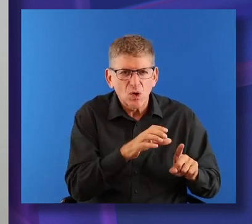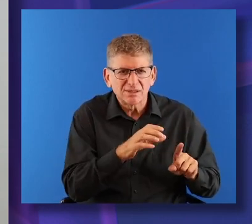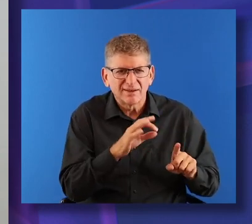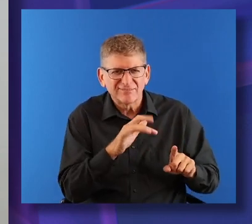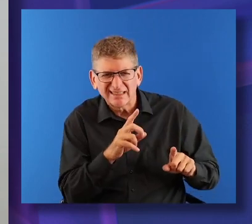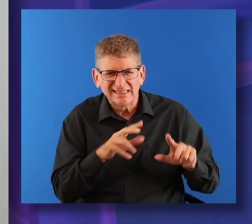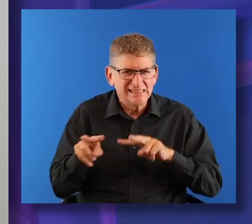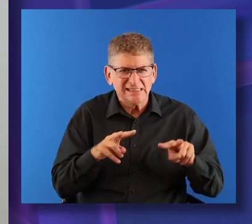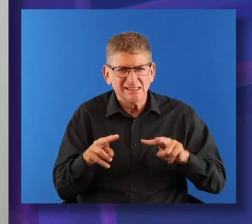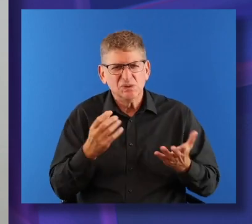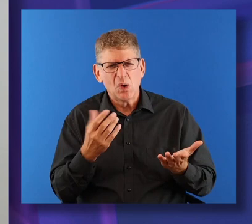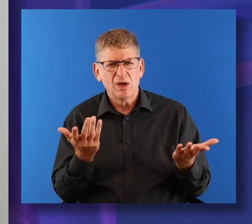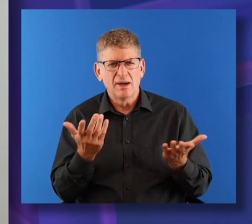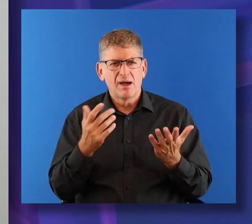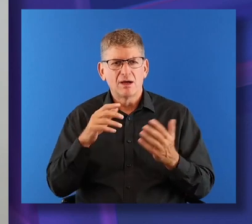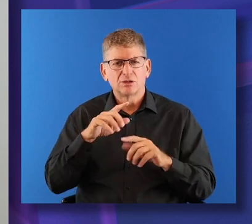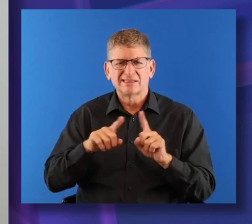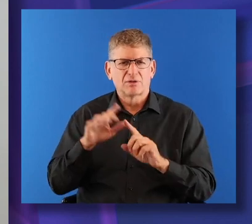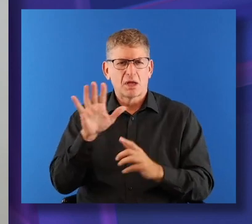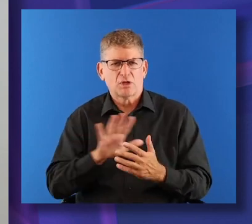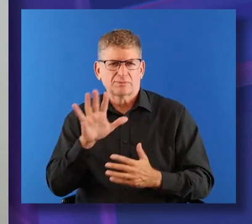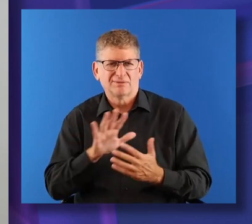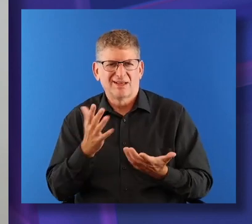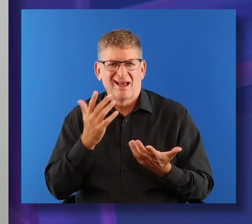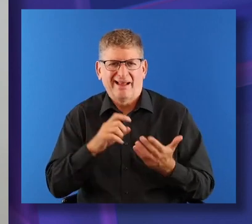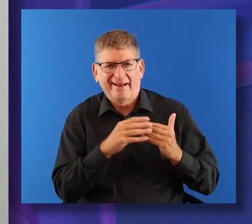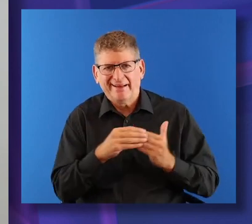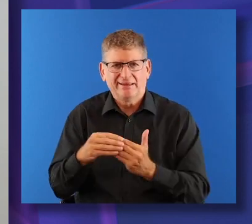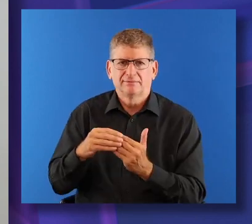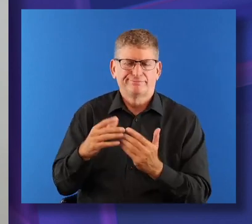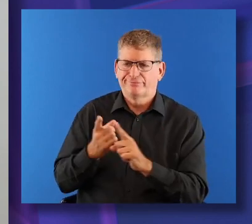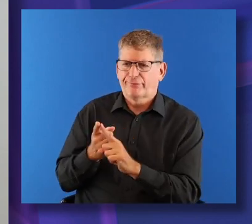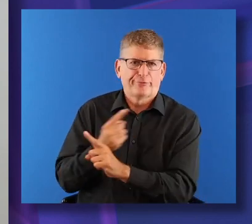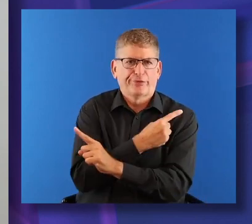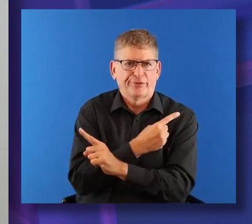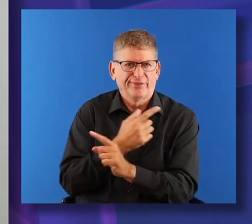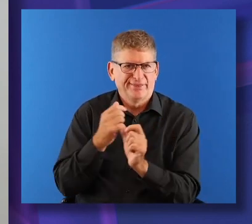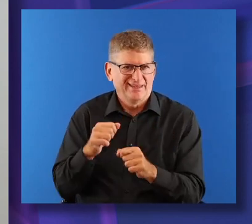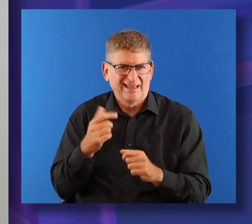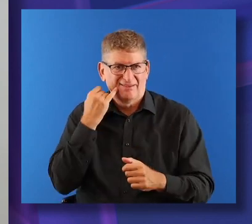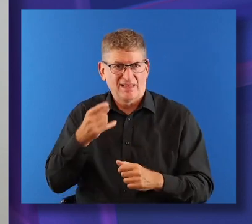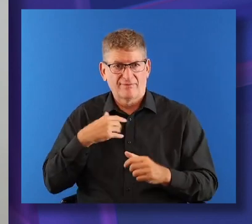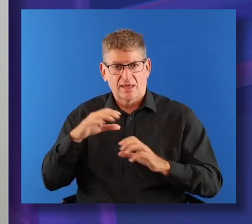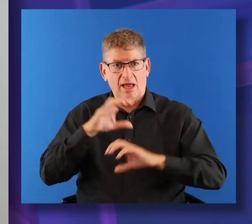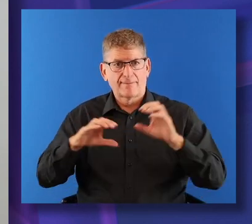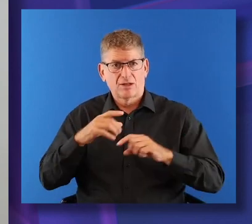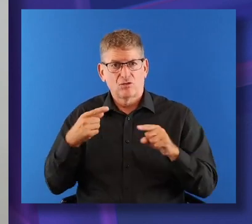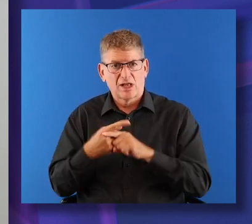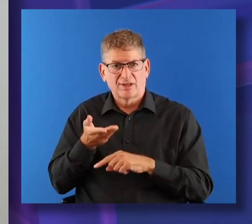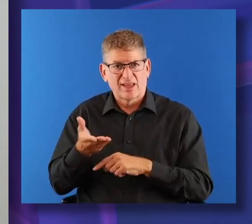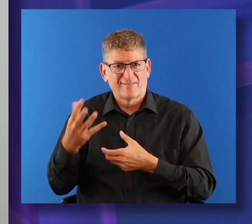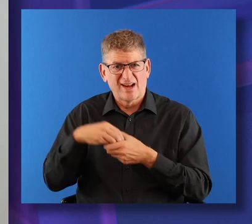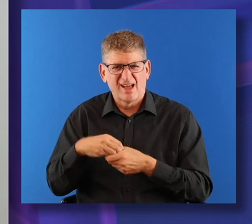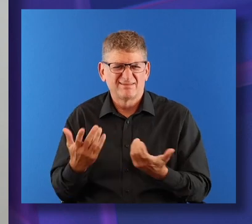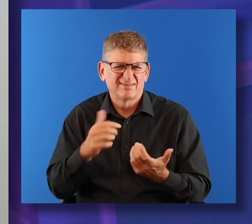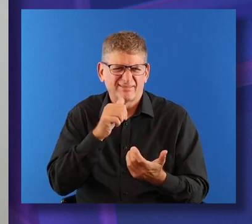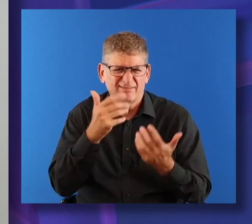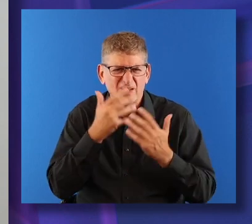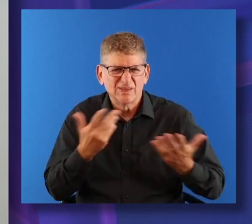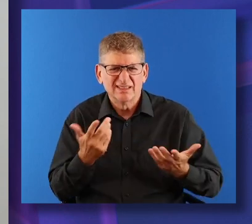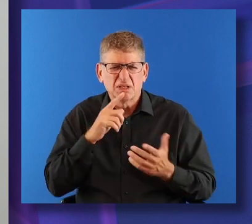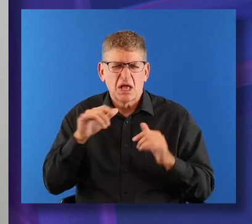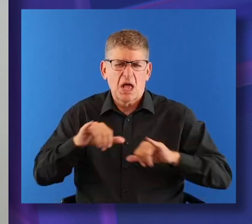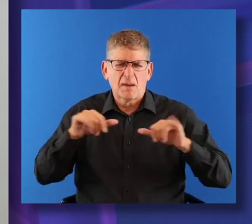there are chemical reactions involved, which is unfortunately quite common in the biological process.